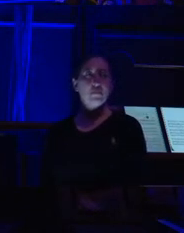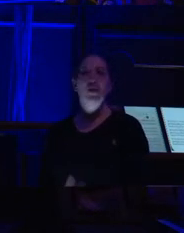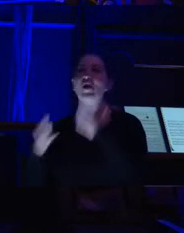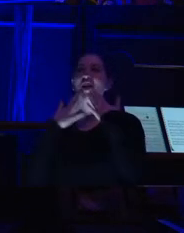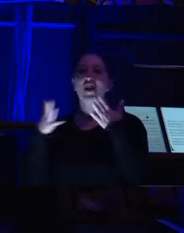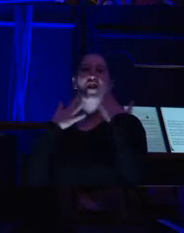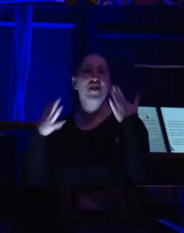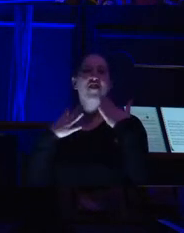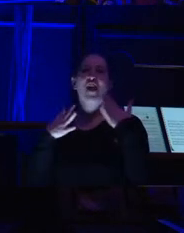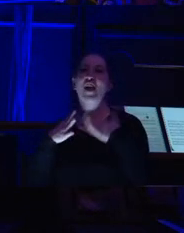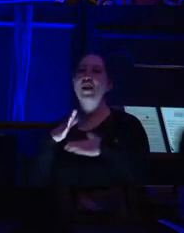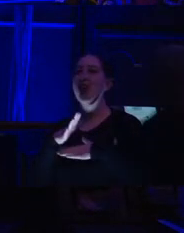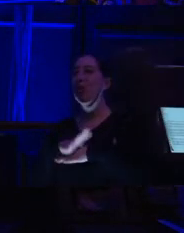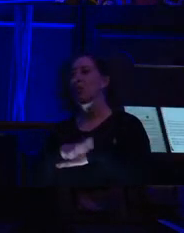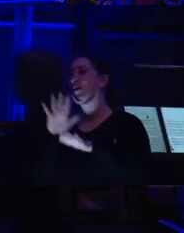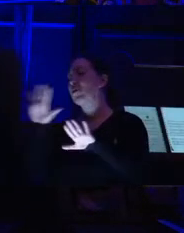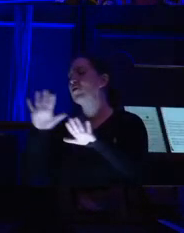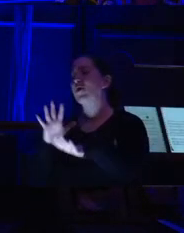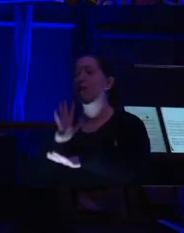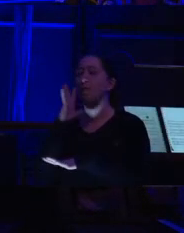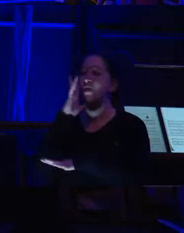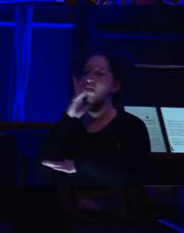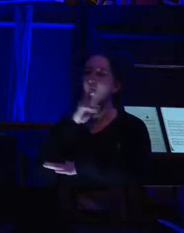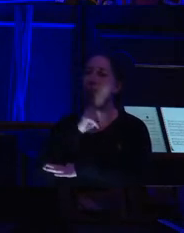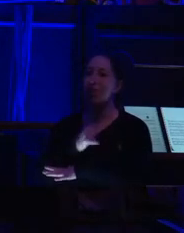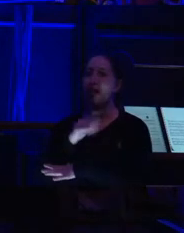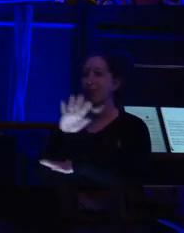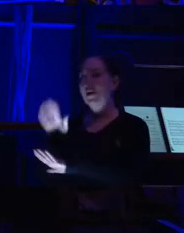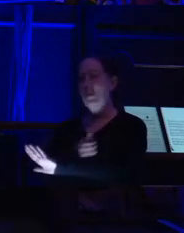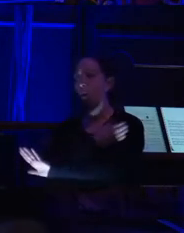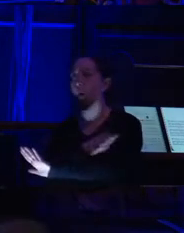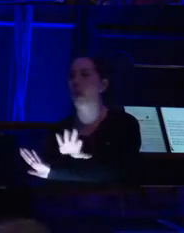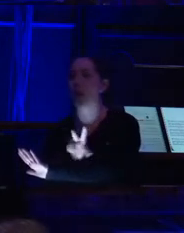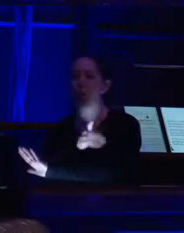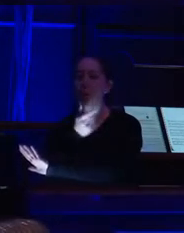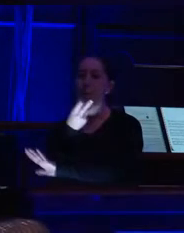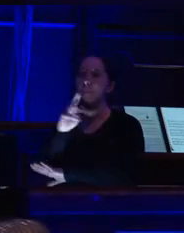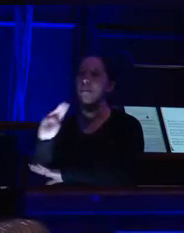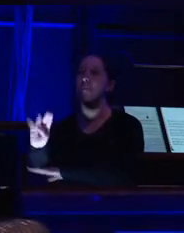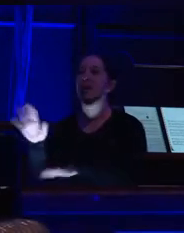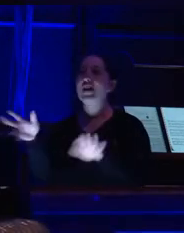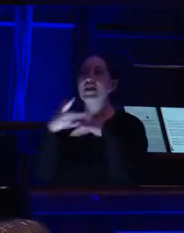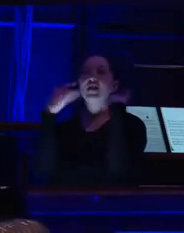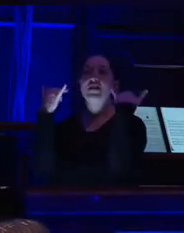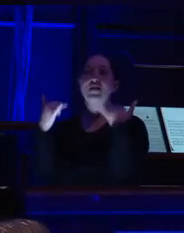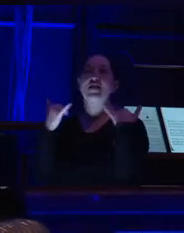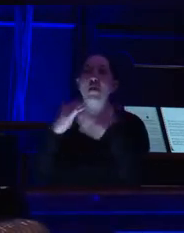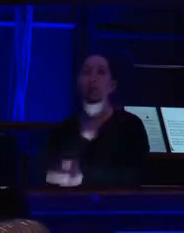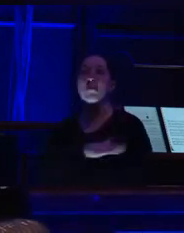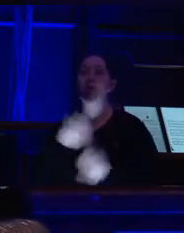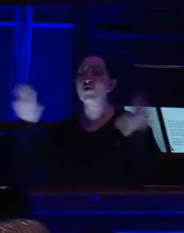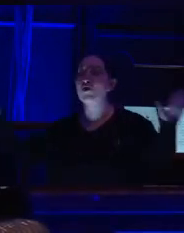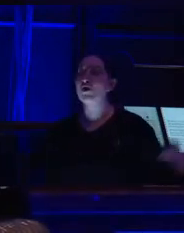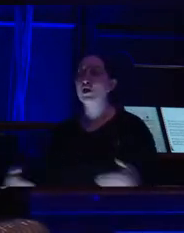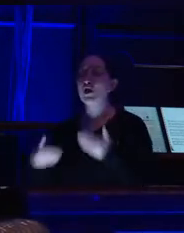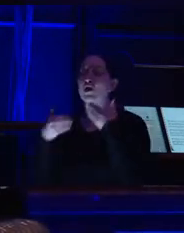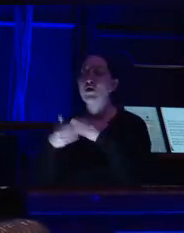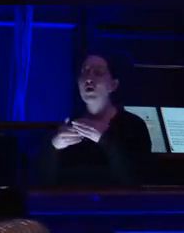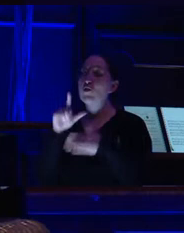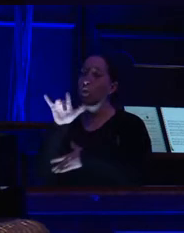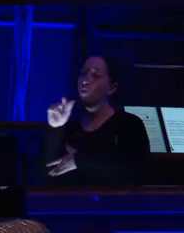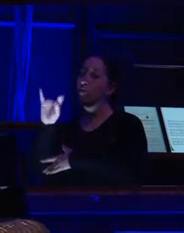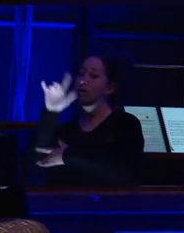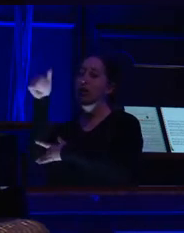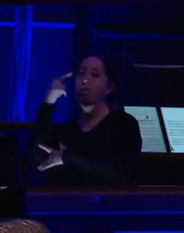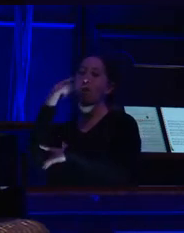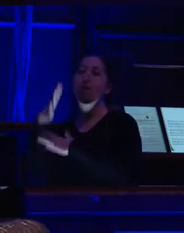Thank you, Carlina. That was a lovely and moving poem. It's now my pleasure to introduce the Lieutenant